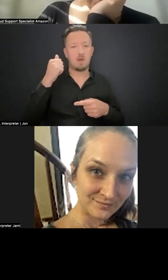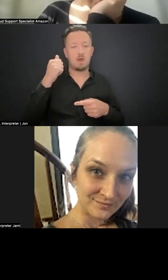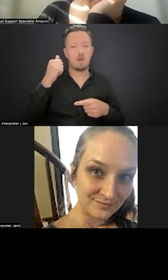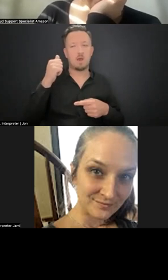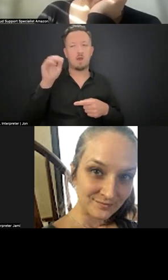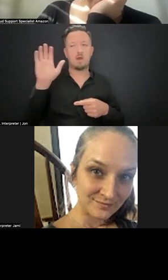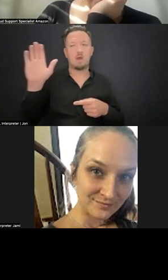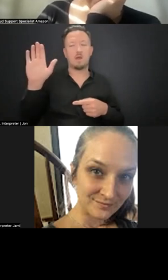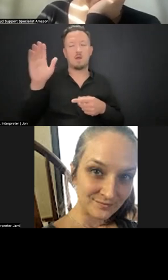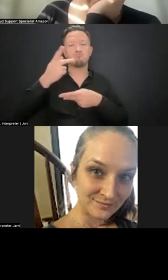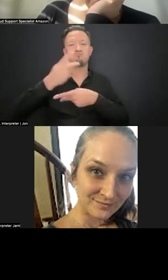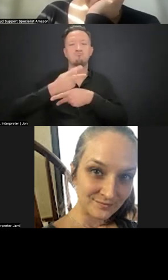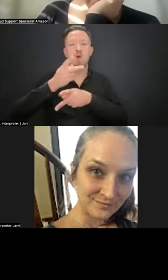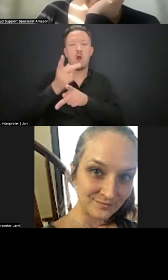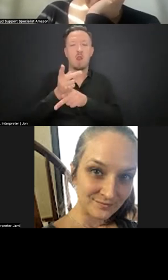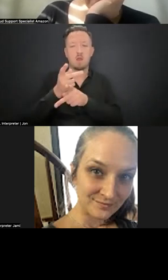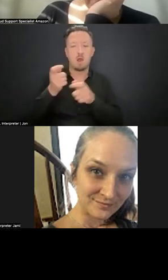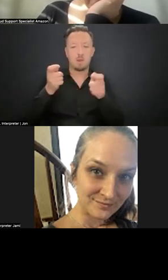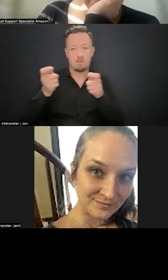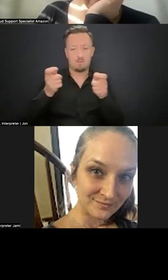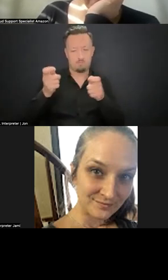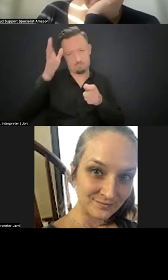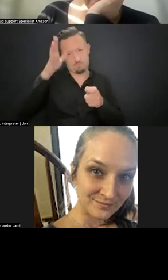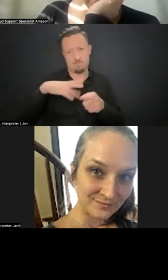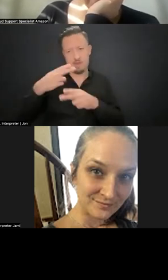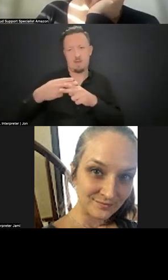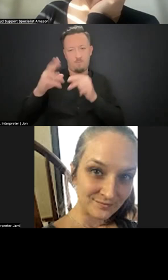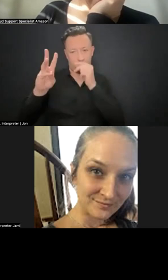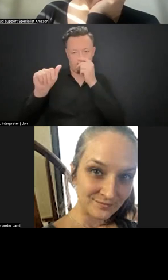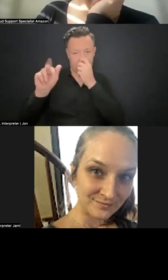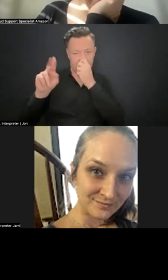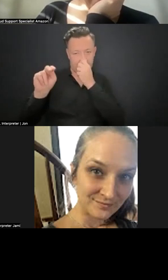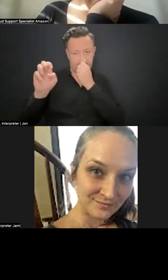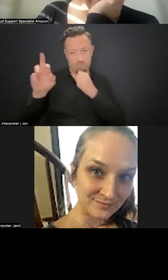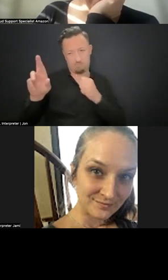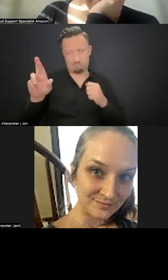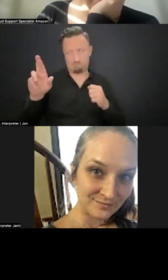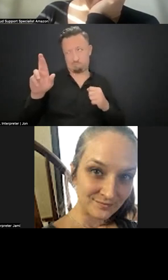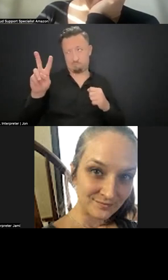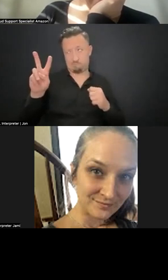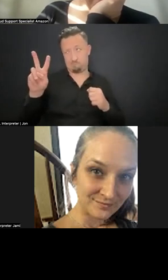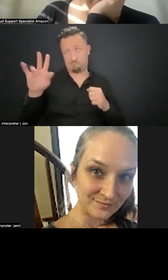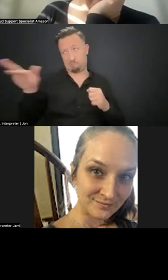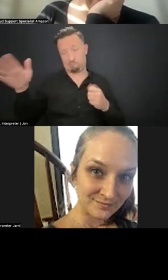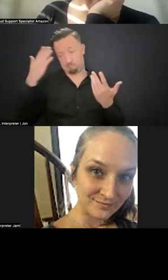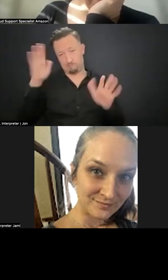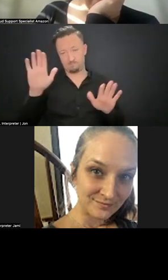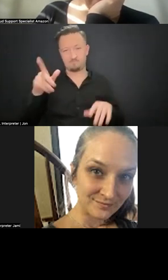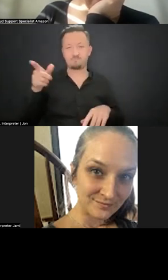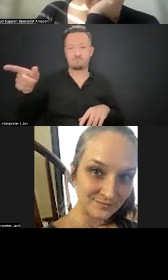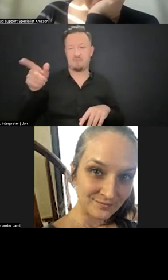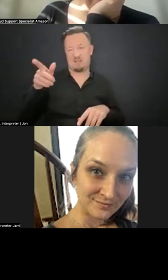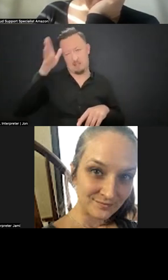product manager, Warner Vogel. Don't ask me how to spell it, but he mentioned it. There's a famous